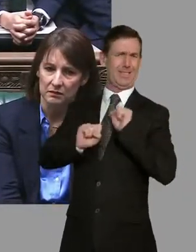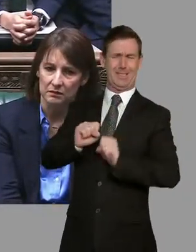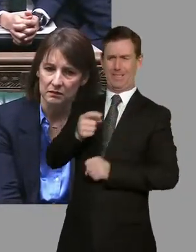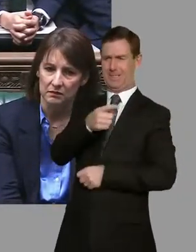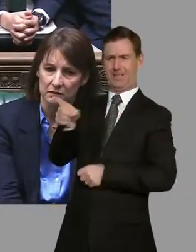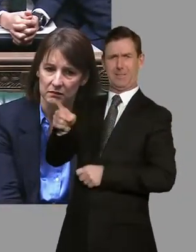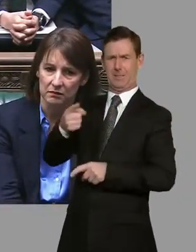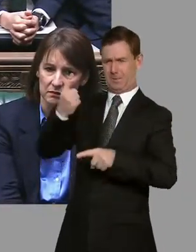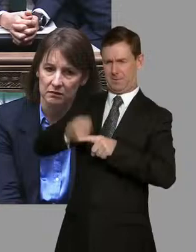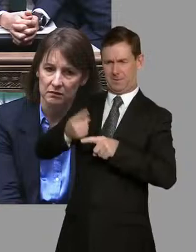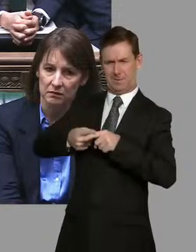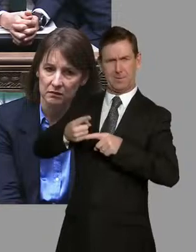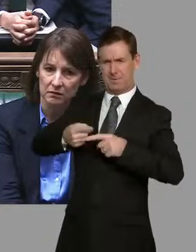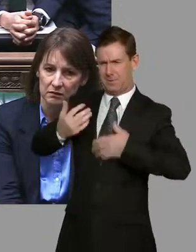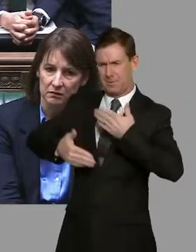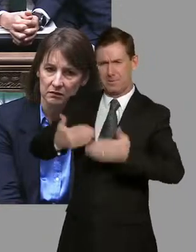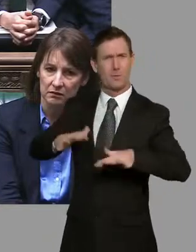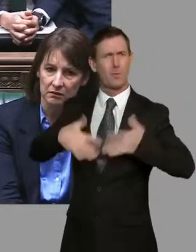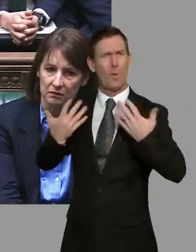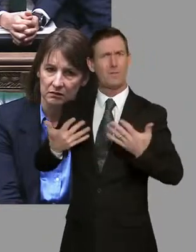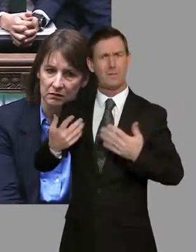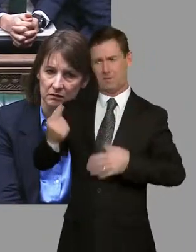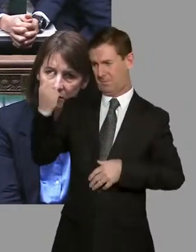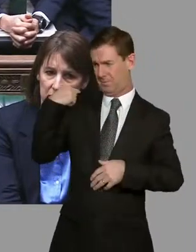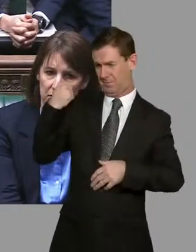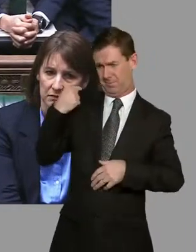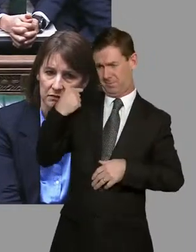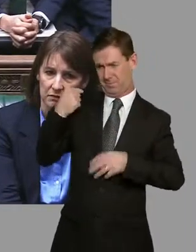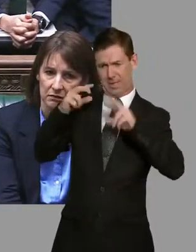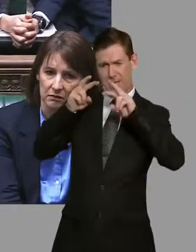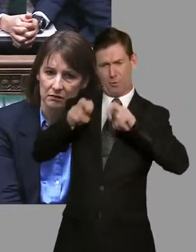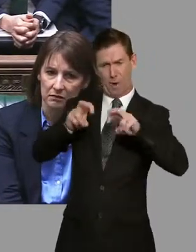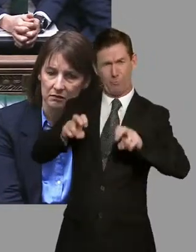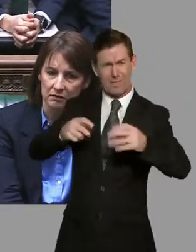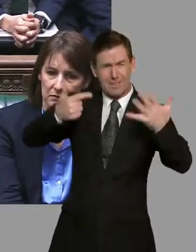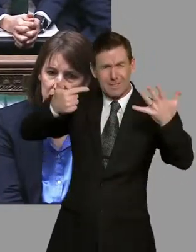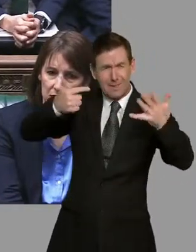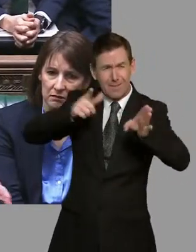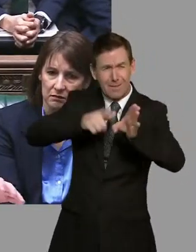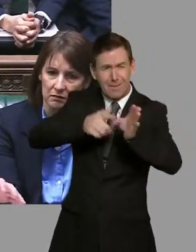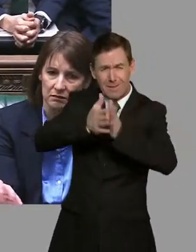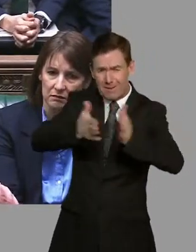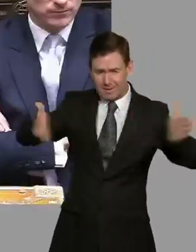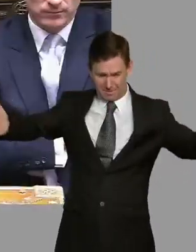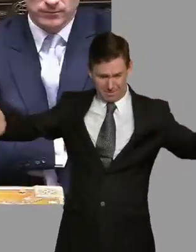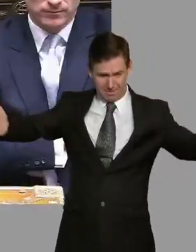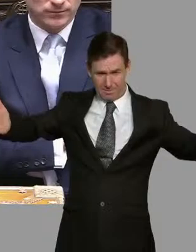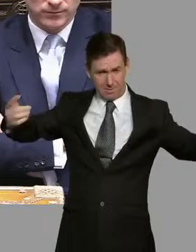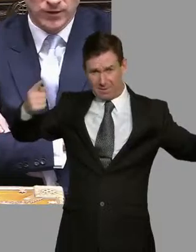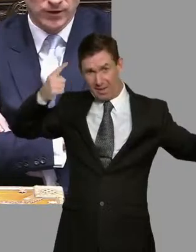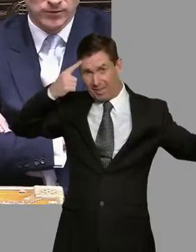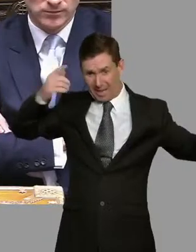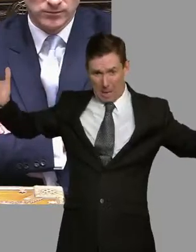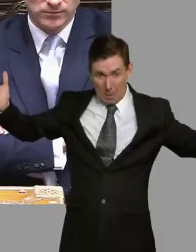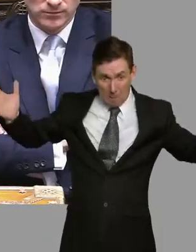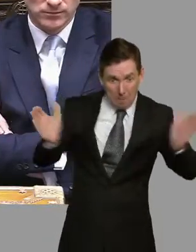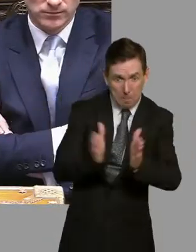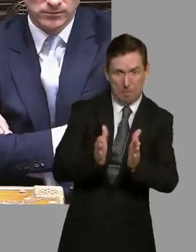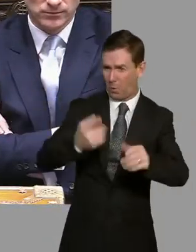years. It's not sensible to suggest that this can be done in a hurry, on the cheap, and comprehensively.